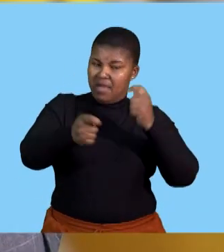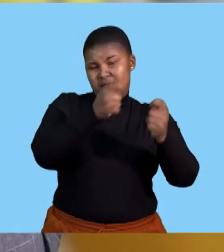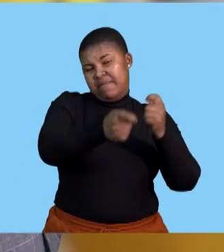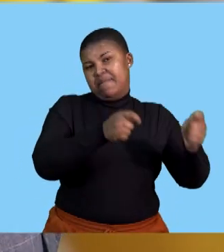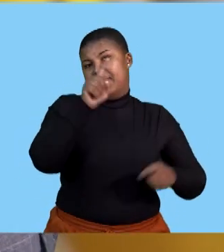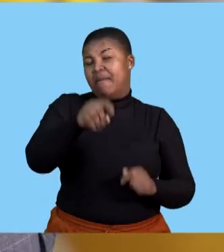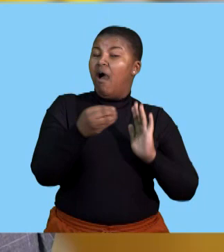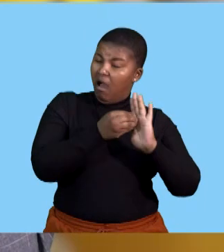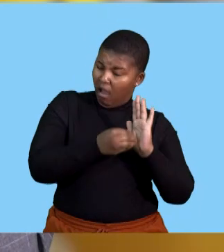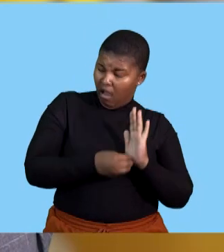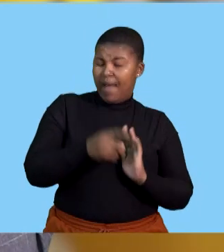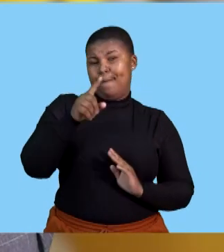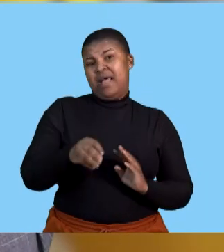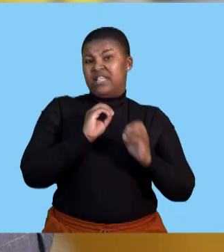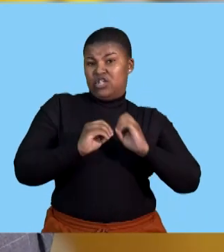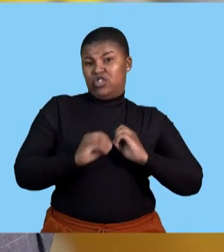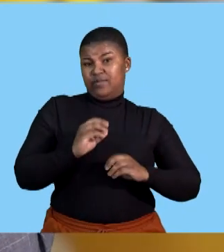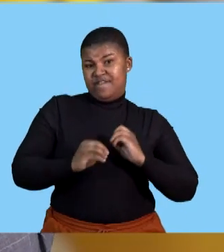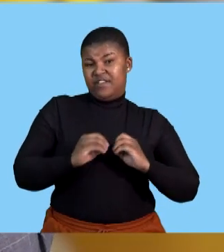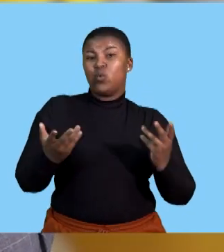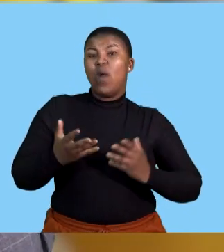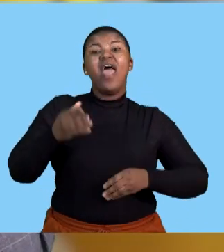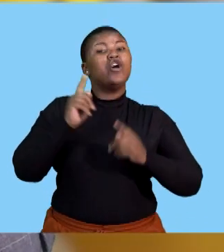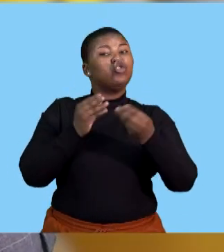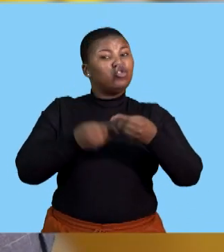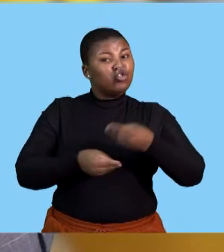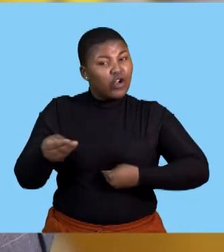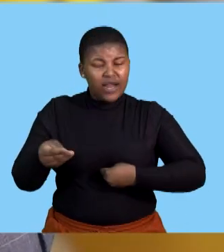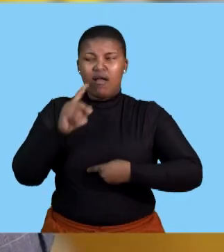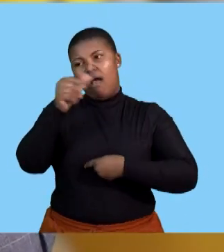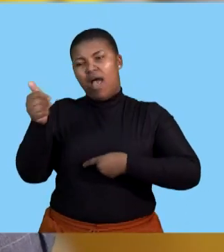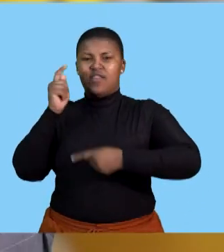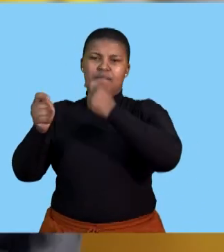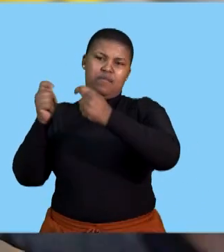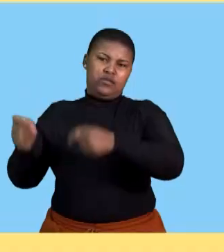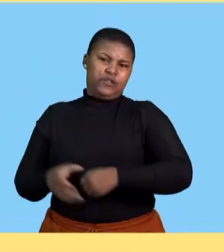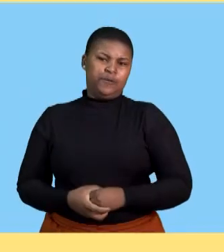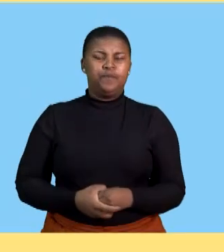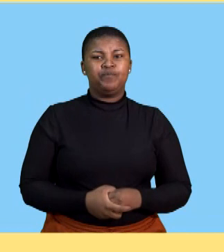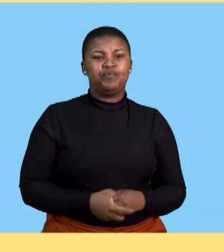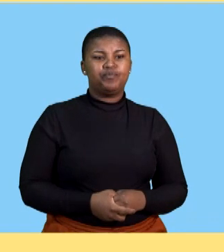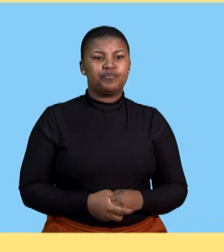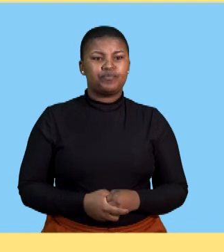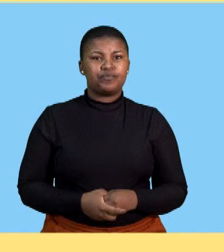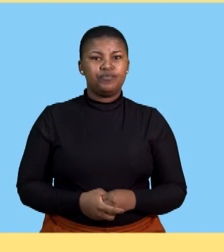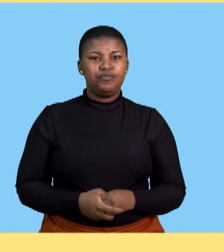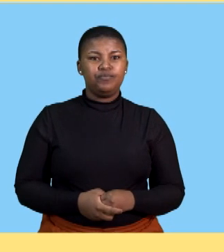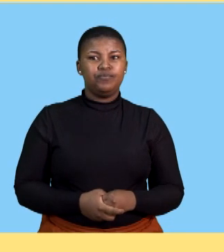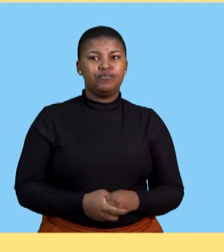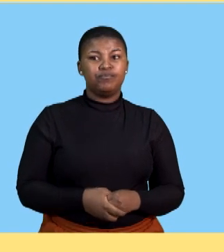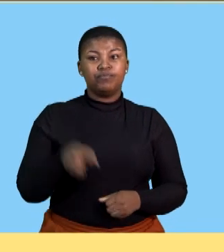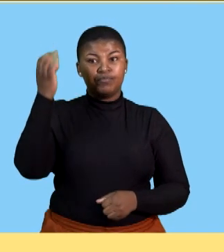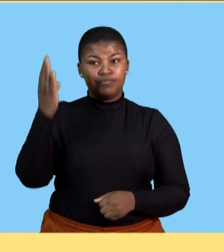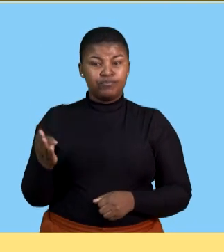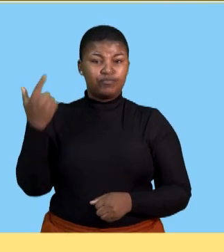companies. So you have to record such adjustments under trade and other payables. Here